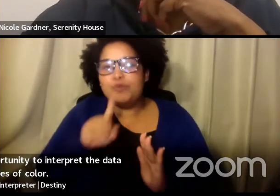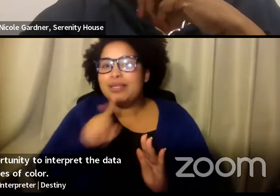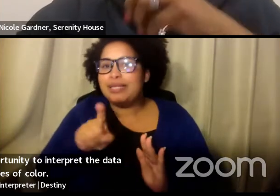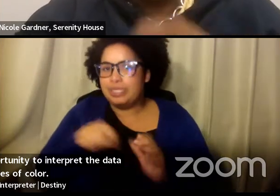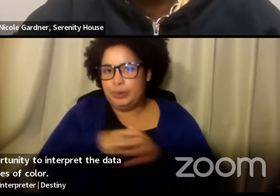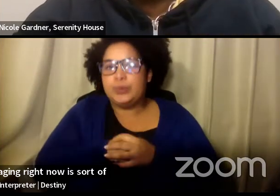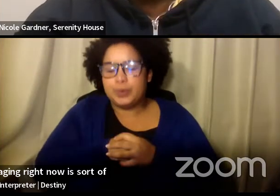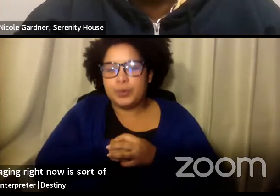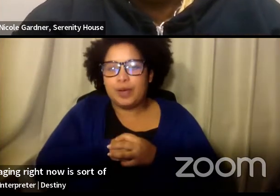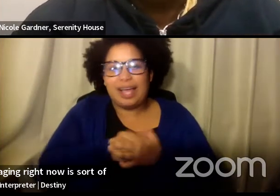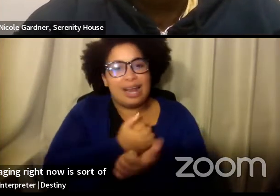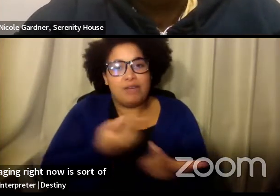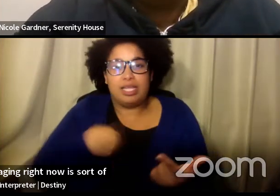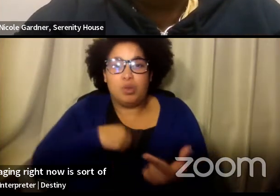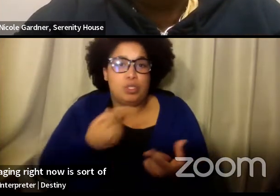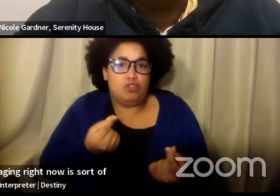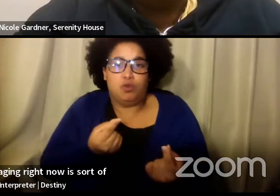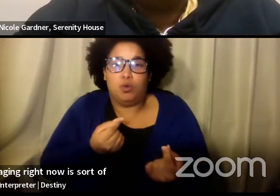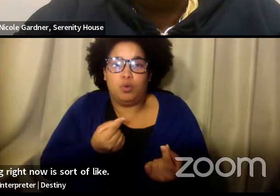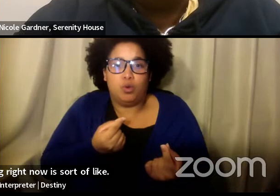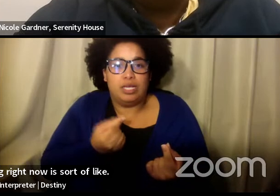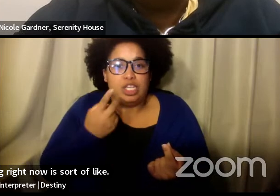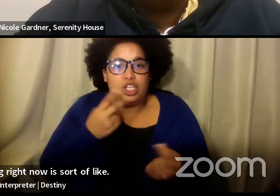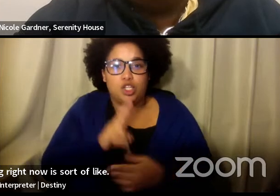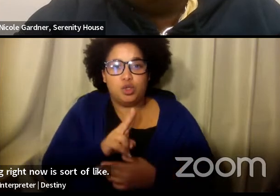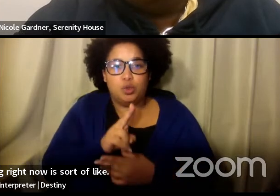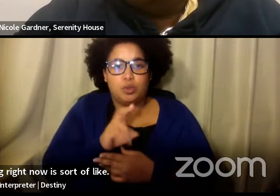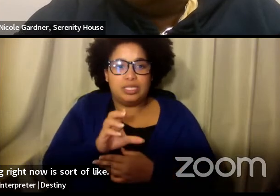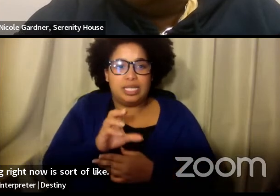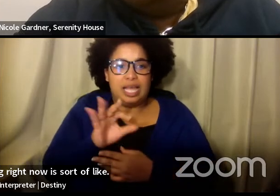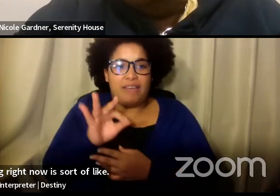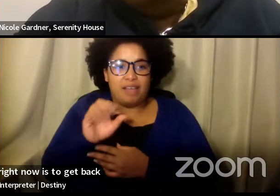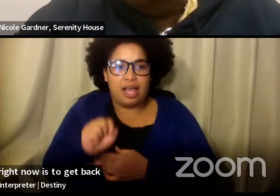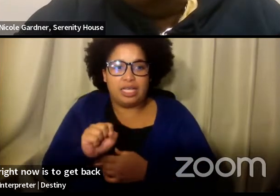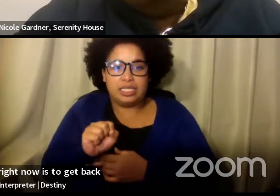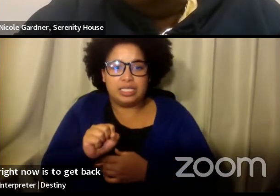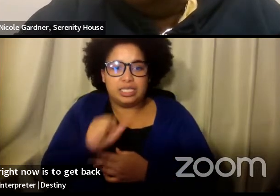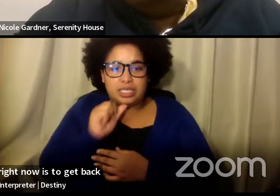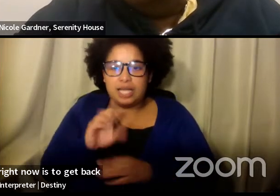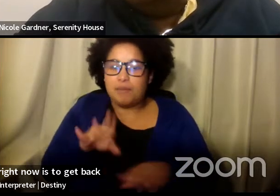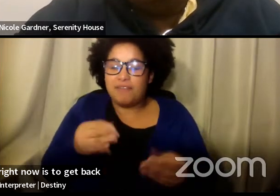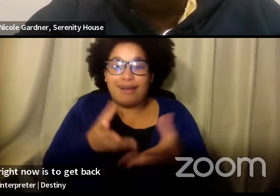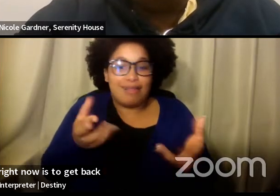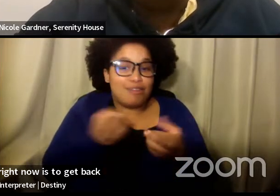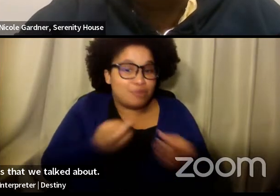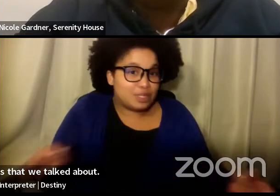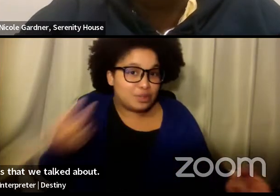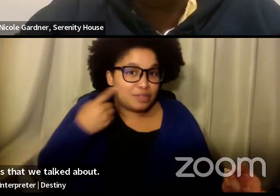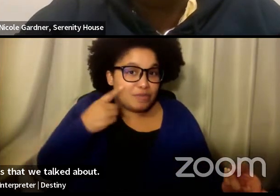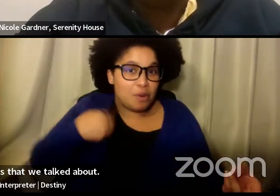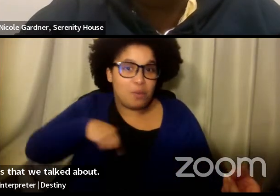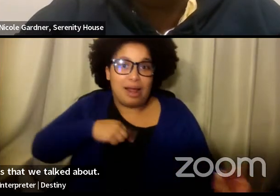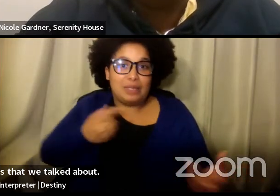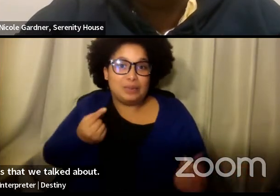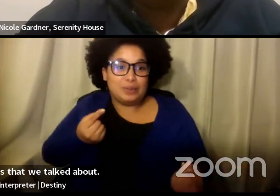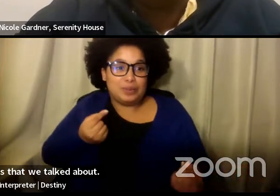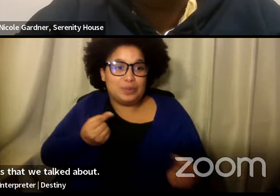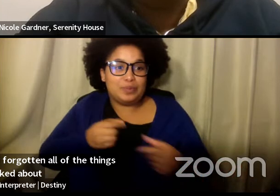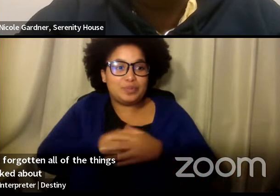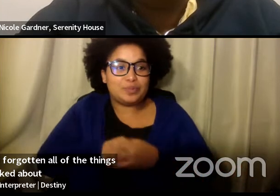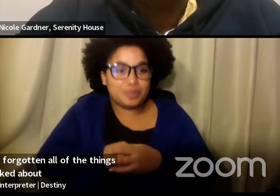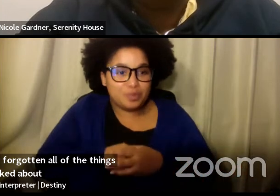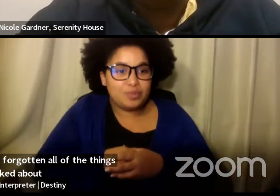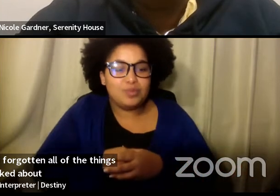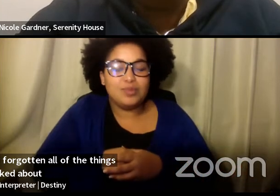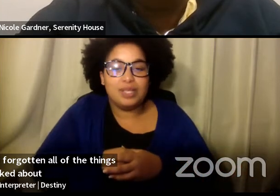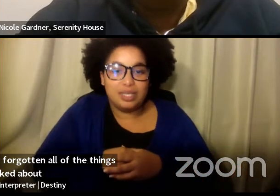in everything else that we do. UCSF does not provide a lot of resources for what I do. I say, we do